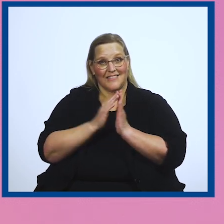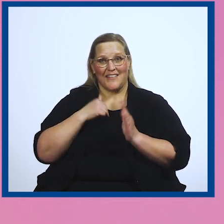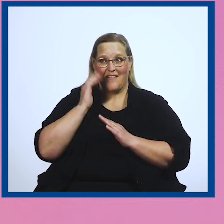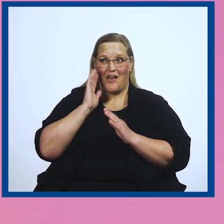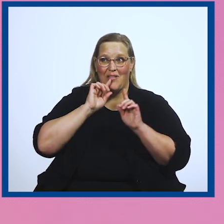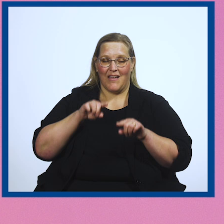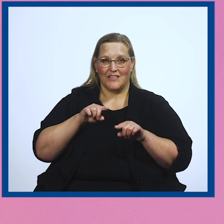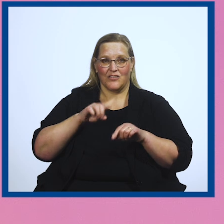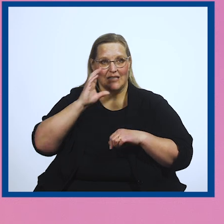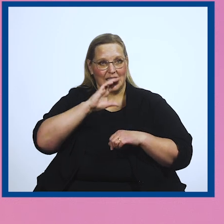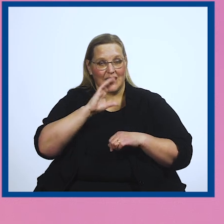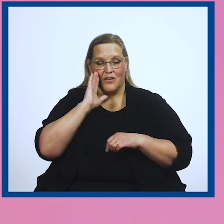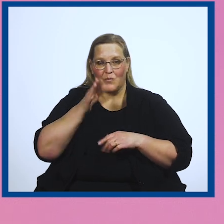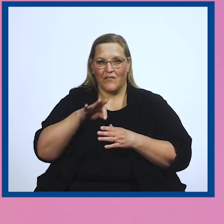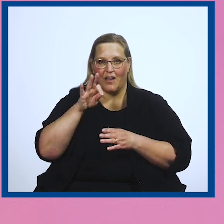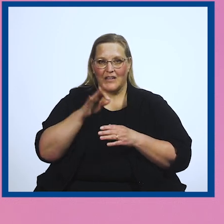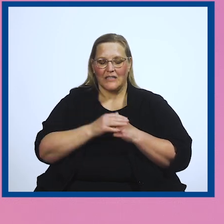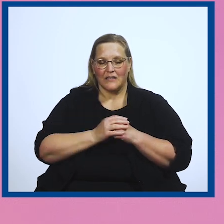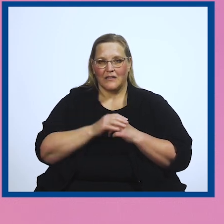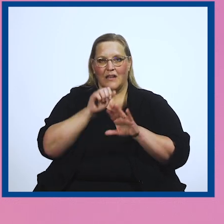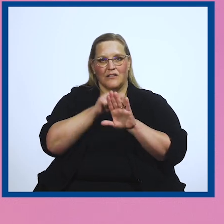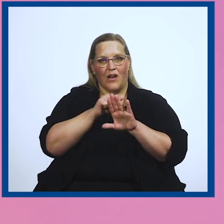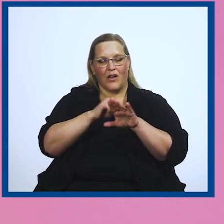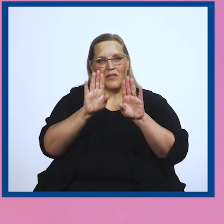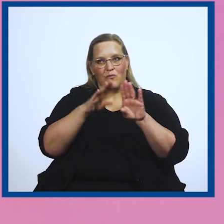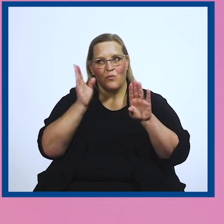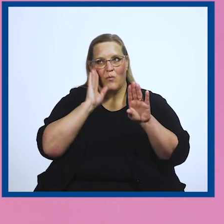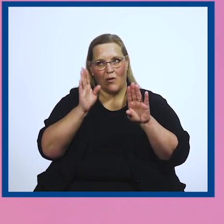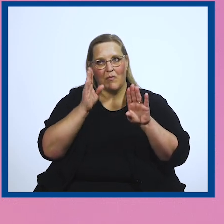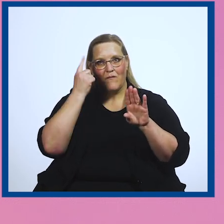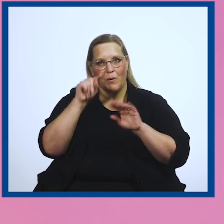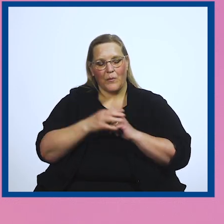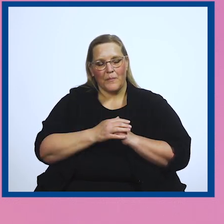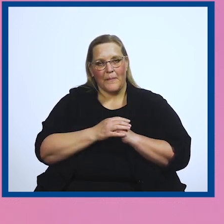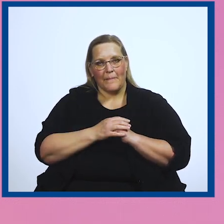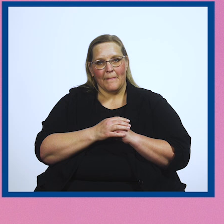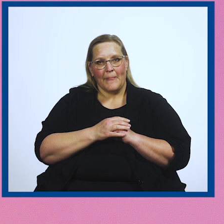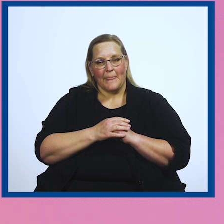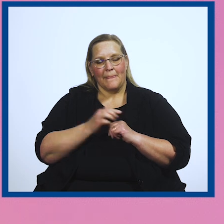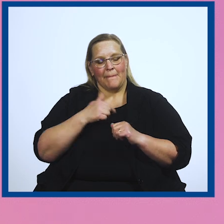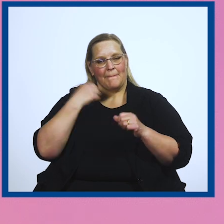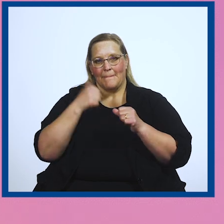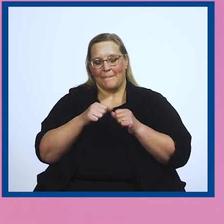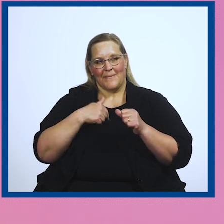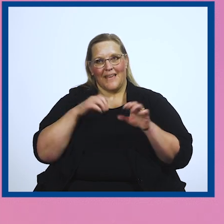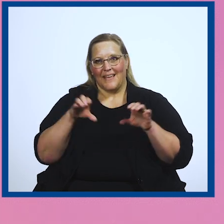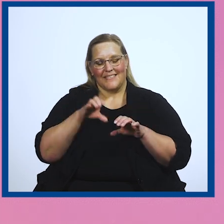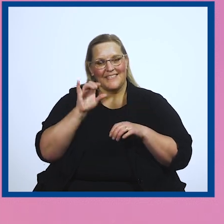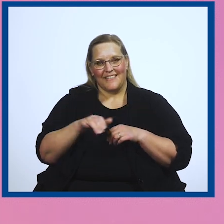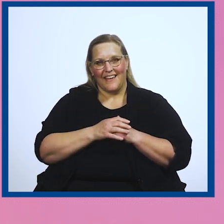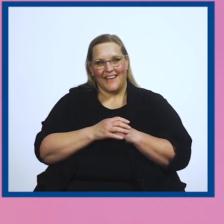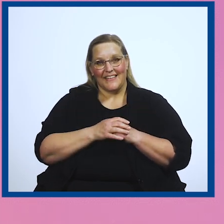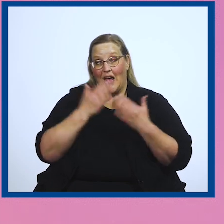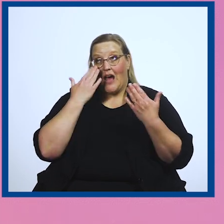answer. Seek and you'll find. Knock and the door will be open to you. And I did. I